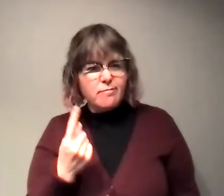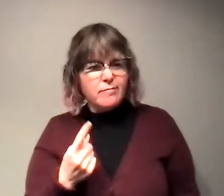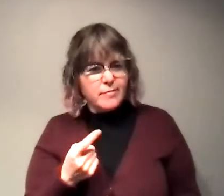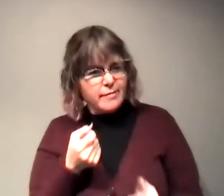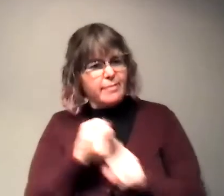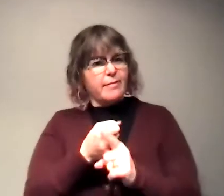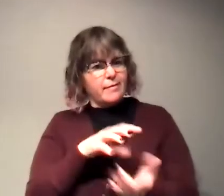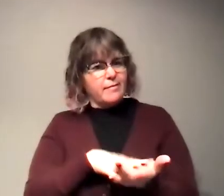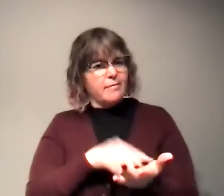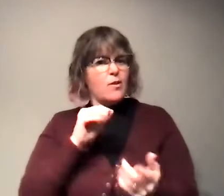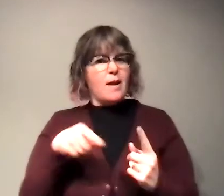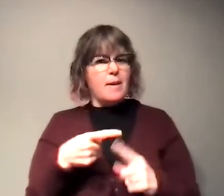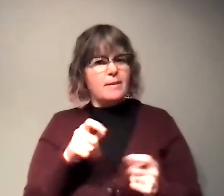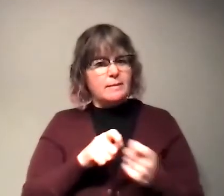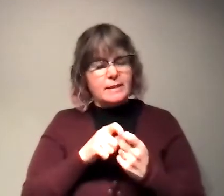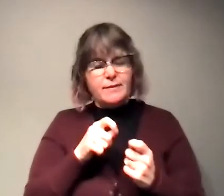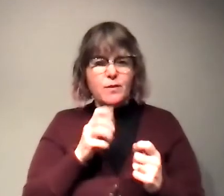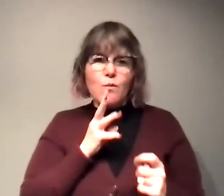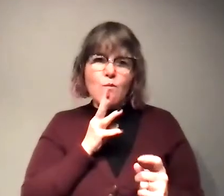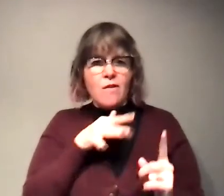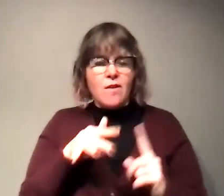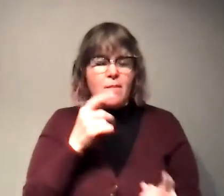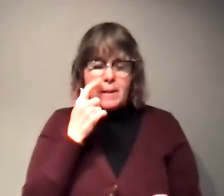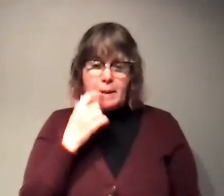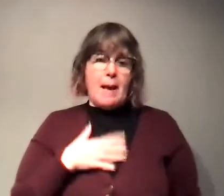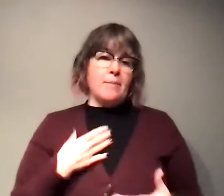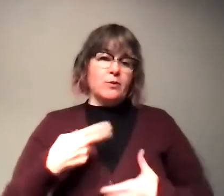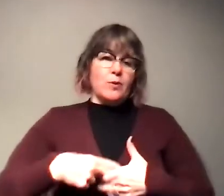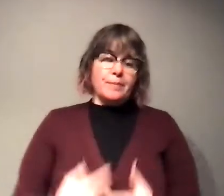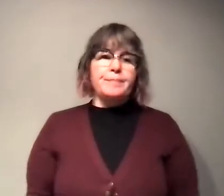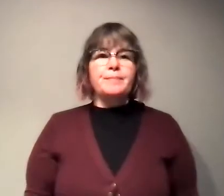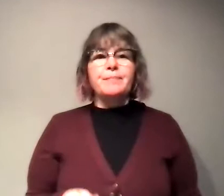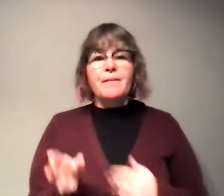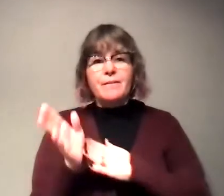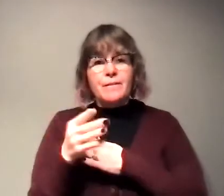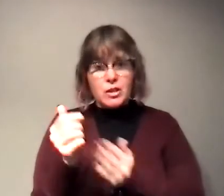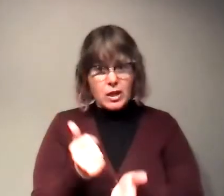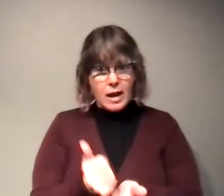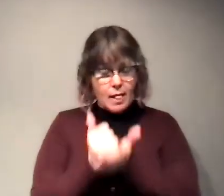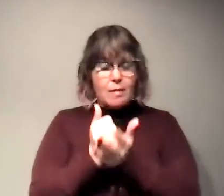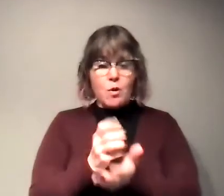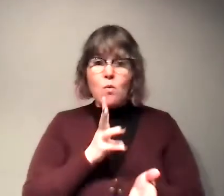riparian environments. I don't know, but I'm glad you're all here. The next question is, can fish help bodies of water?